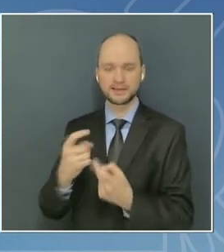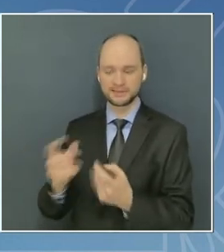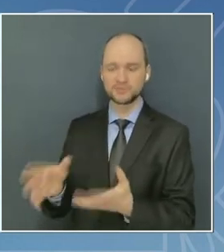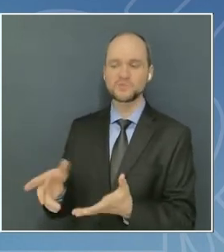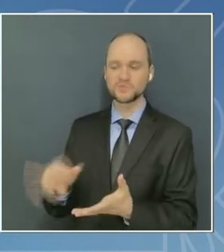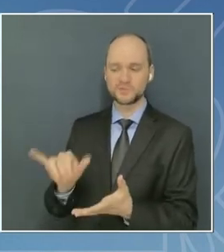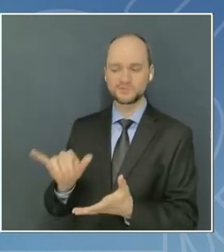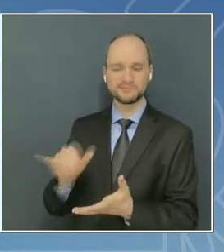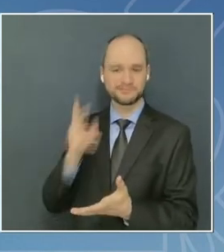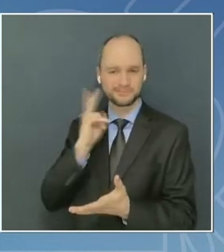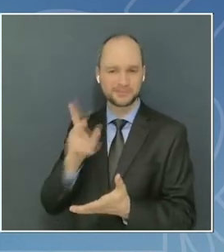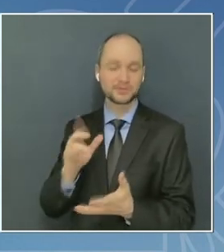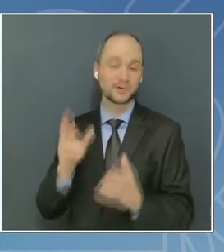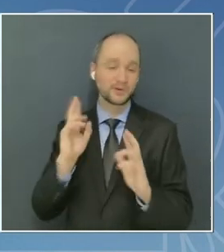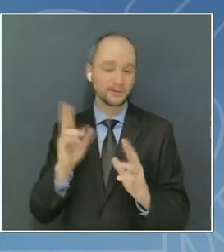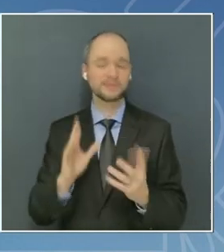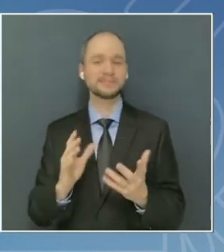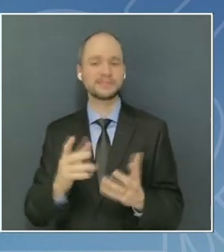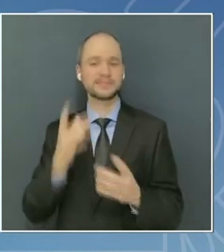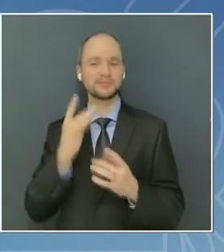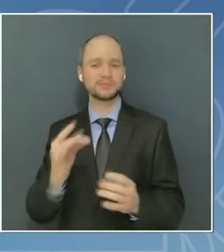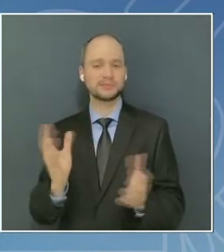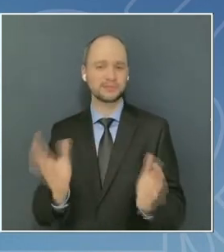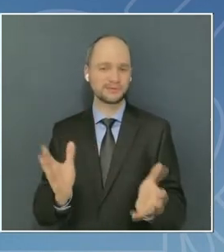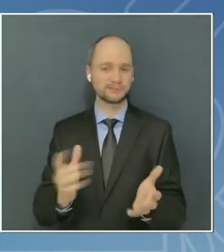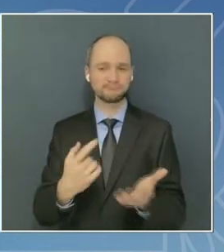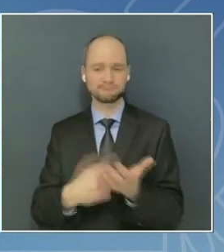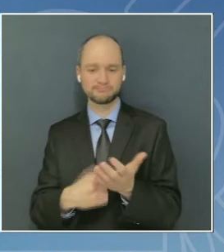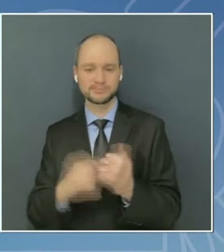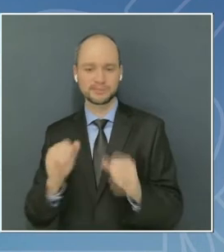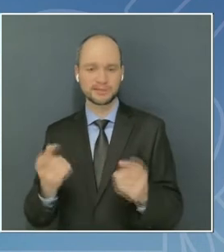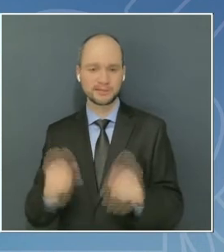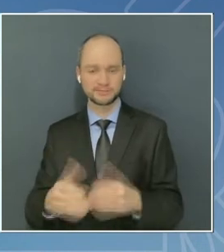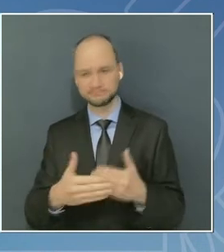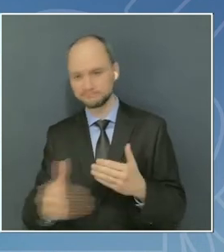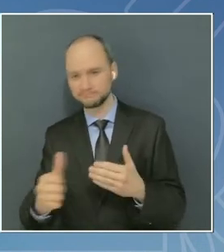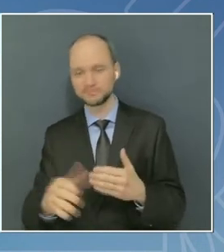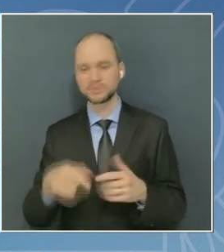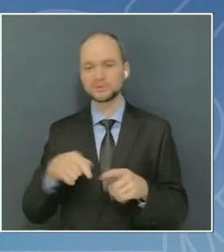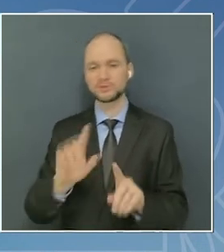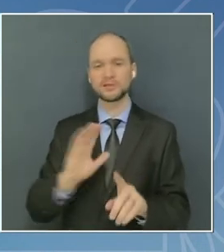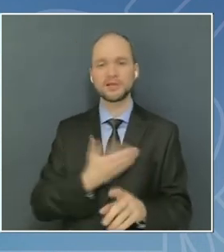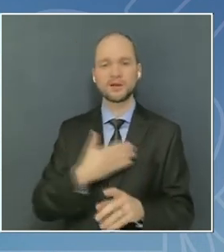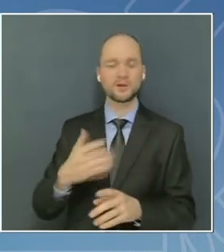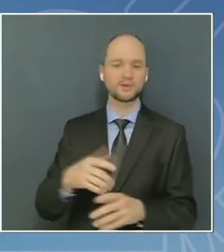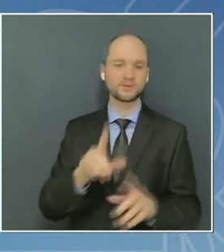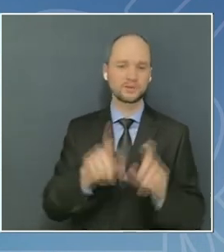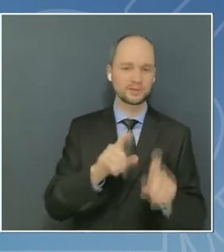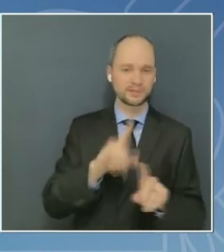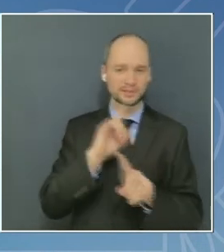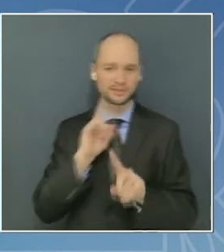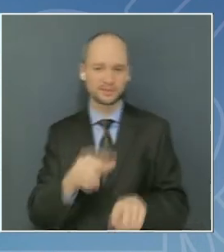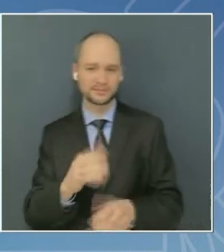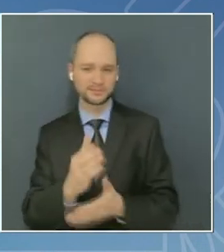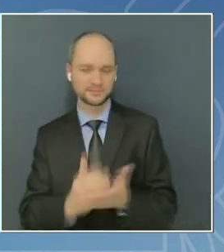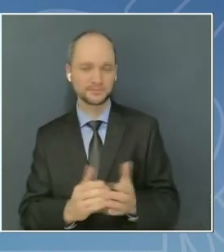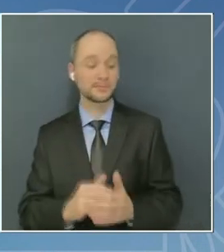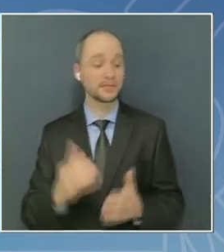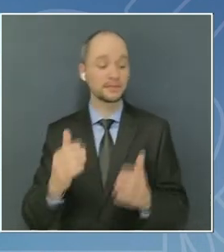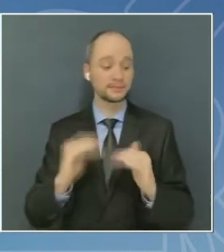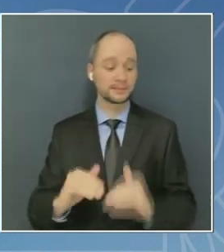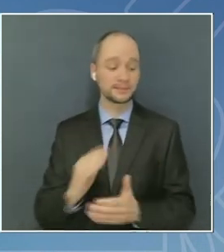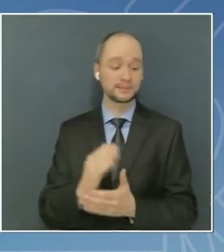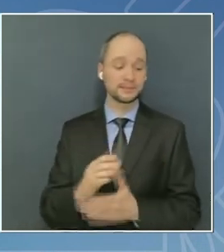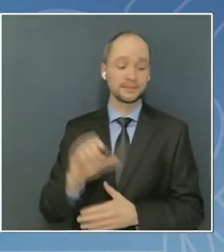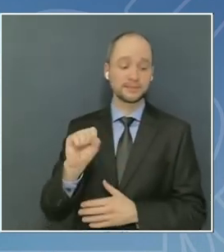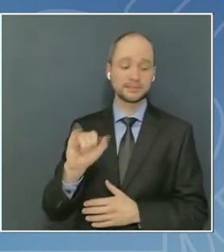interesting conversations and comments so we get a good discussion going during the Q&A. Our next guest is Simon Pong.